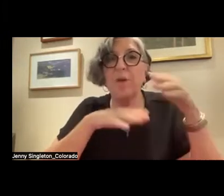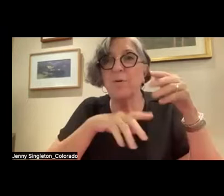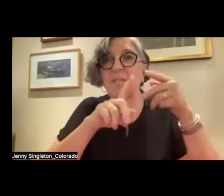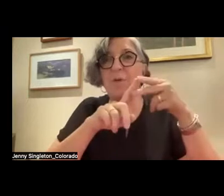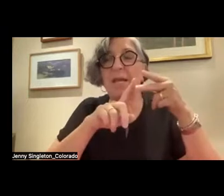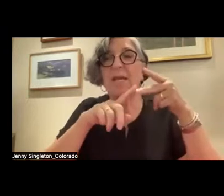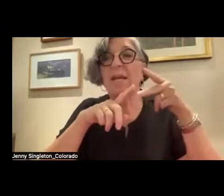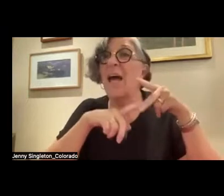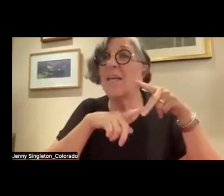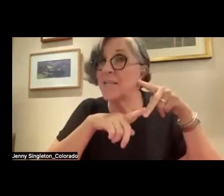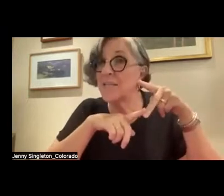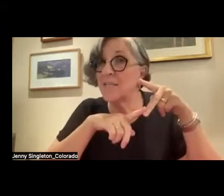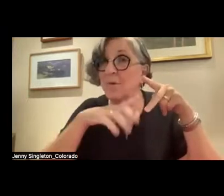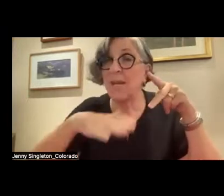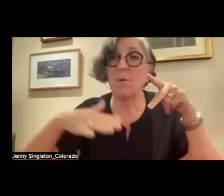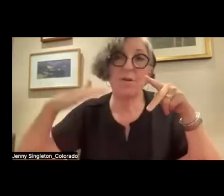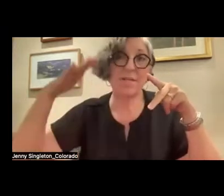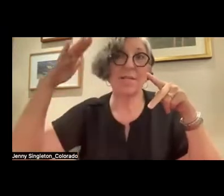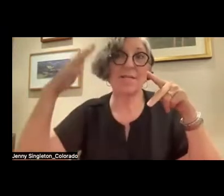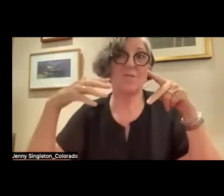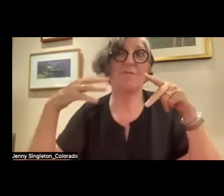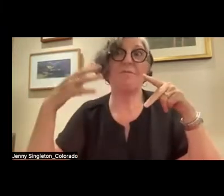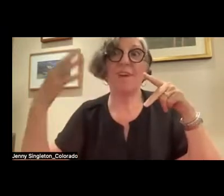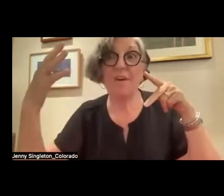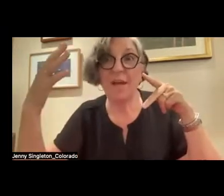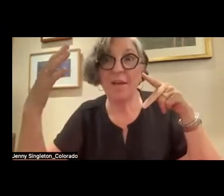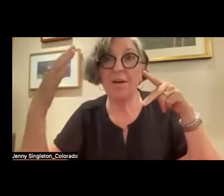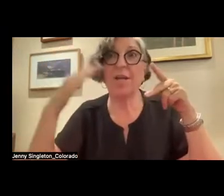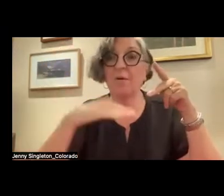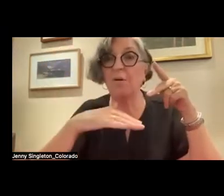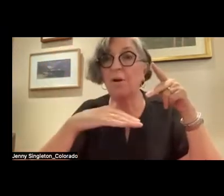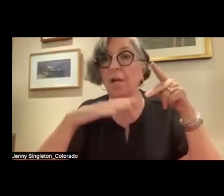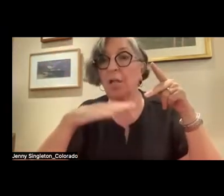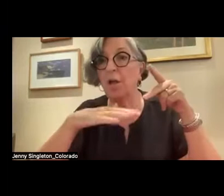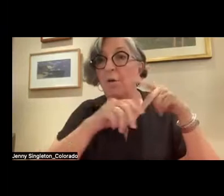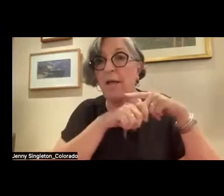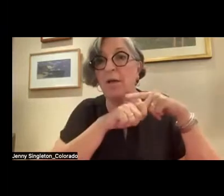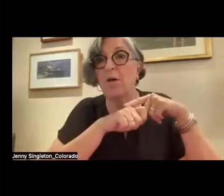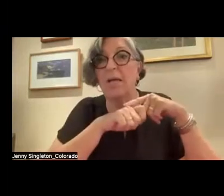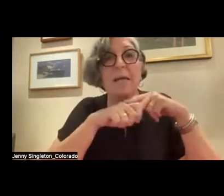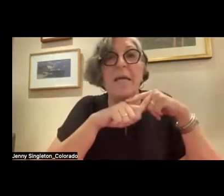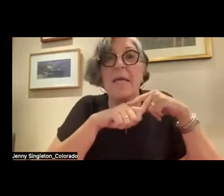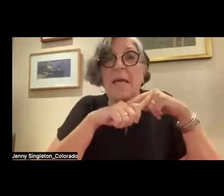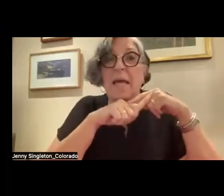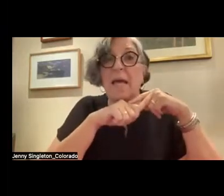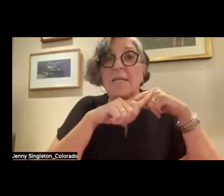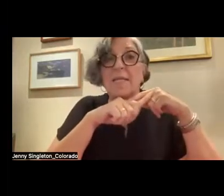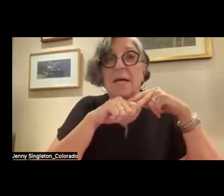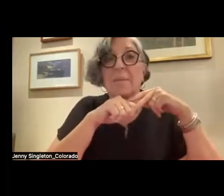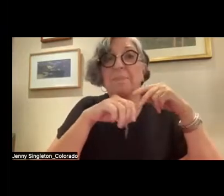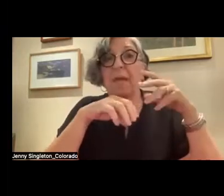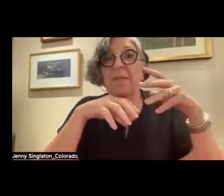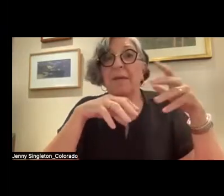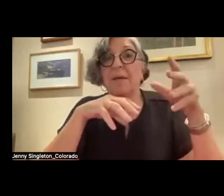a frequency rating and iconicity rating, whether it's considered very iconic or low iconic. And